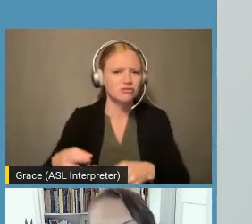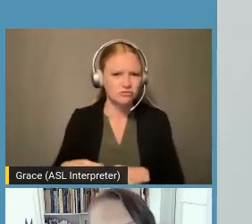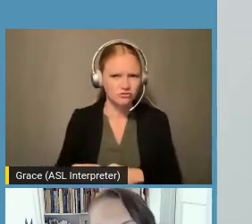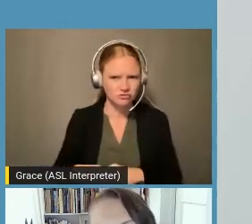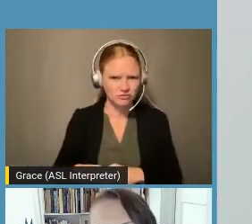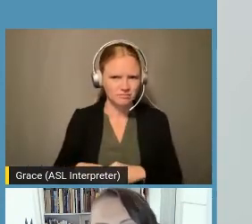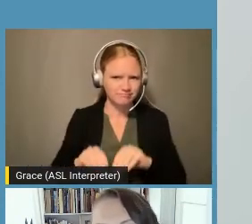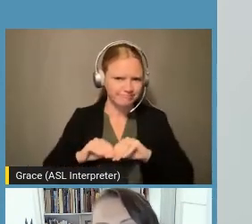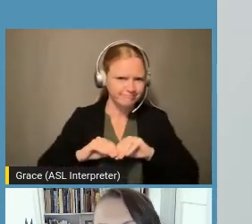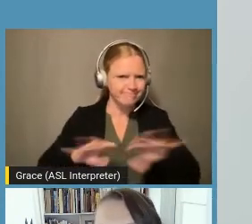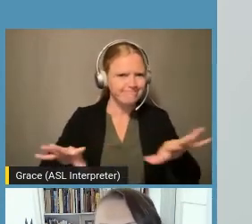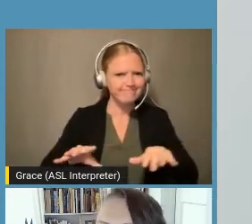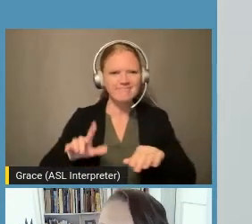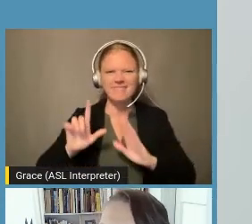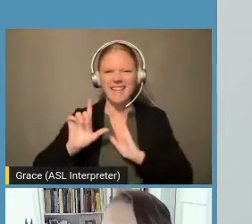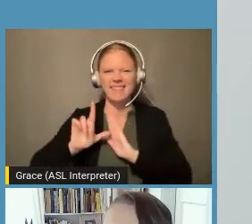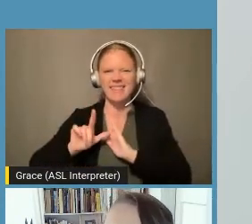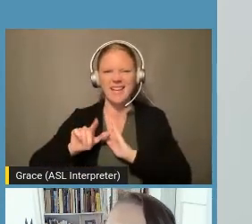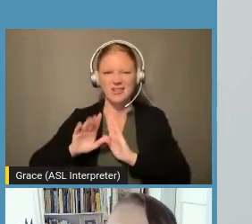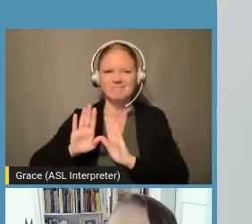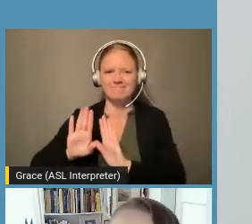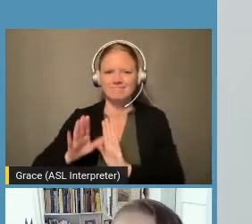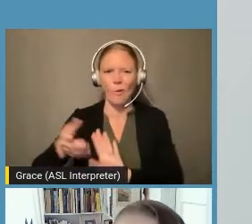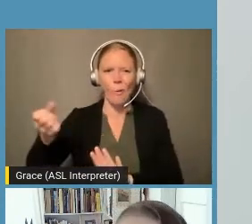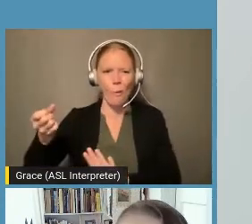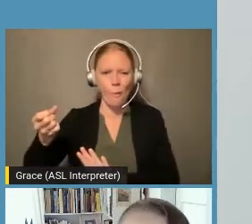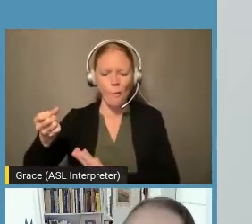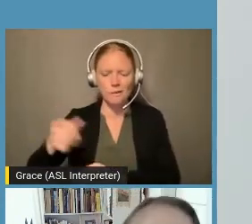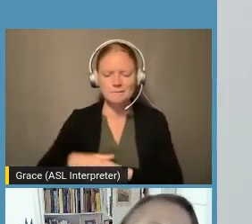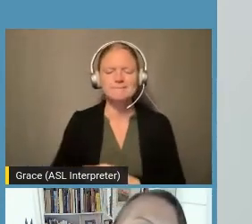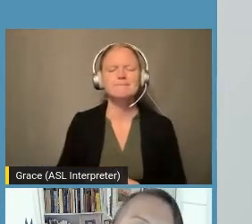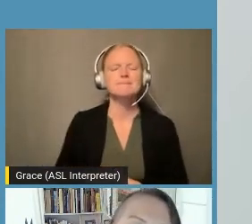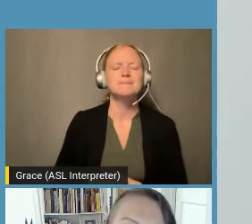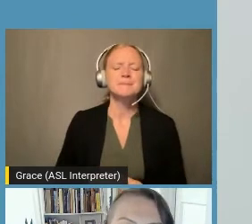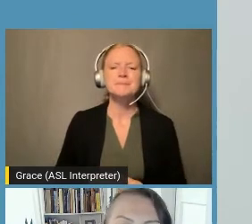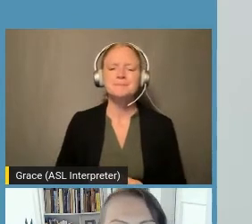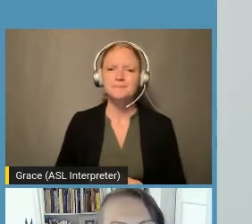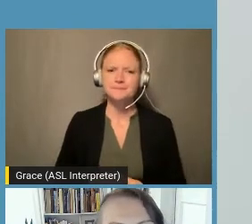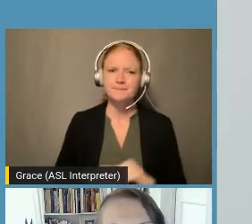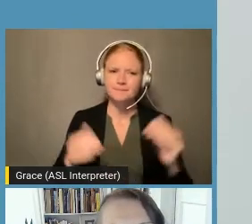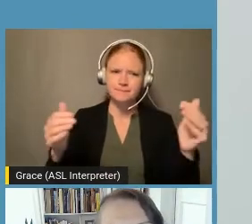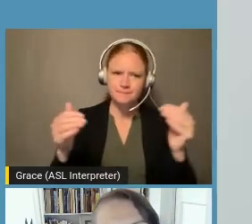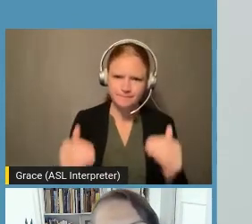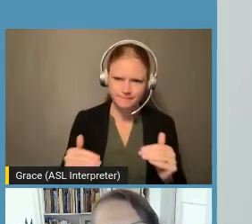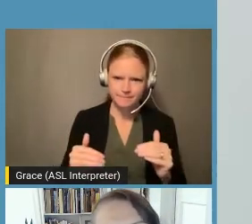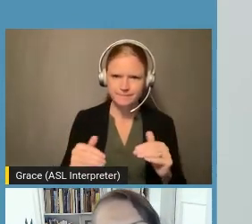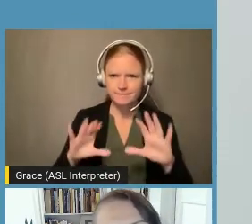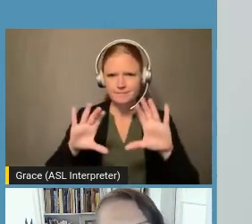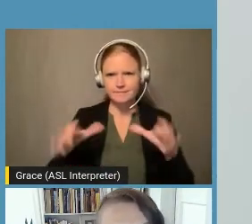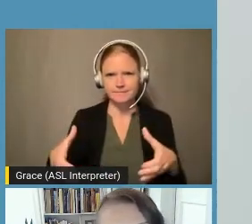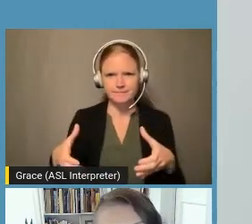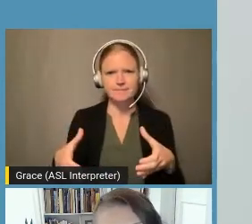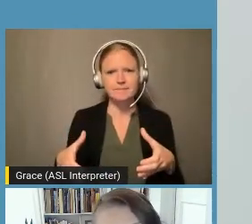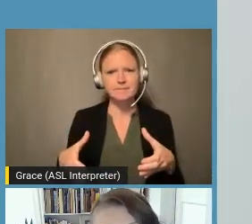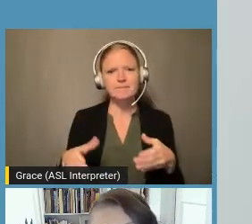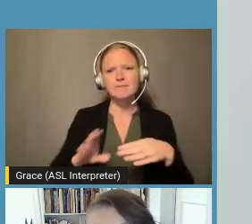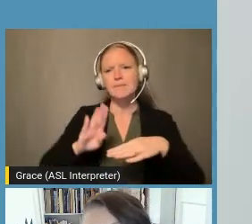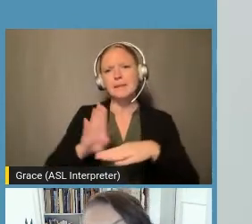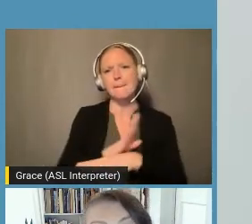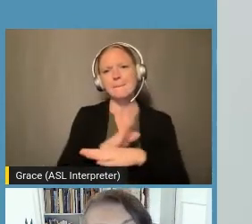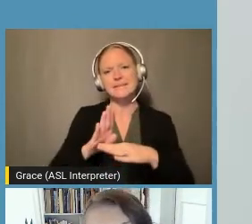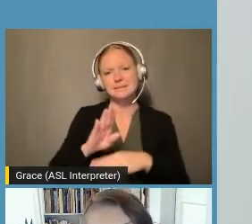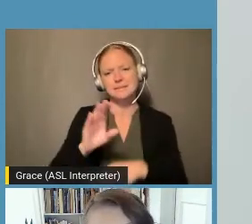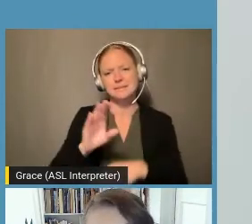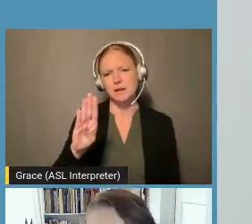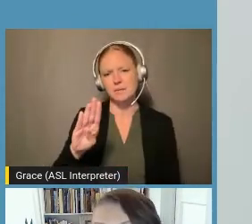helpful tools in keeping the project focused. The next category of goals is business objectives,